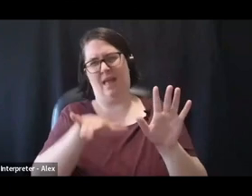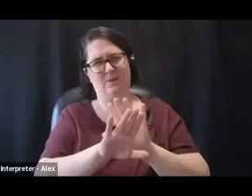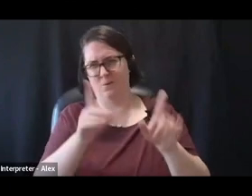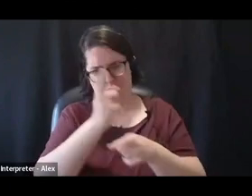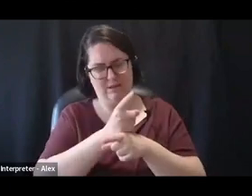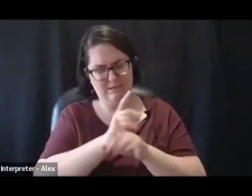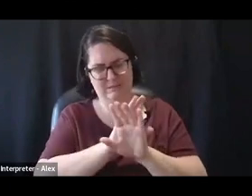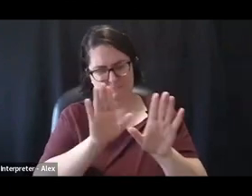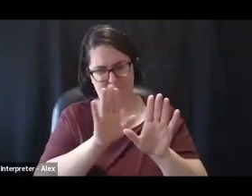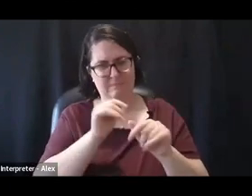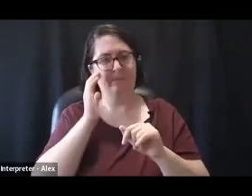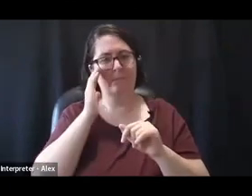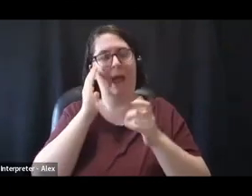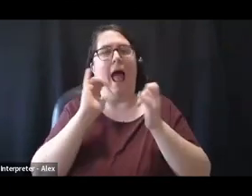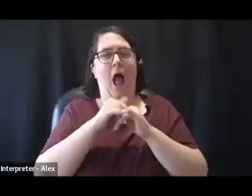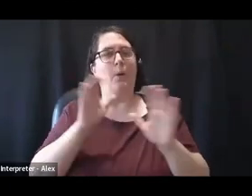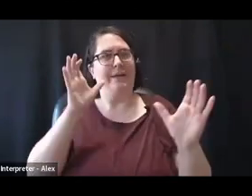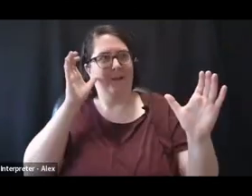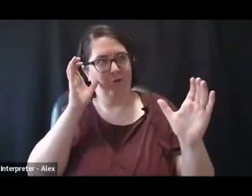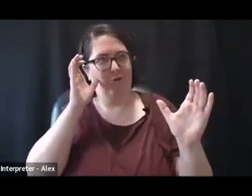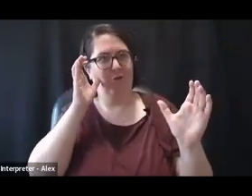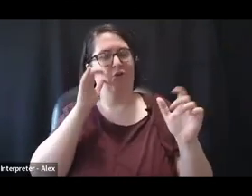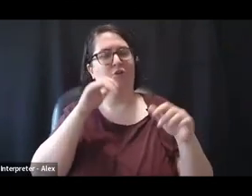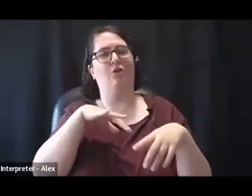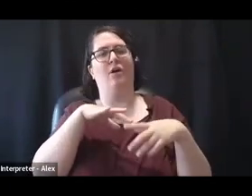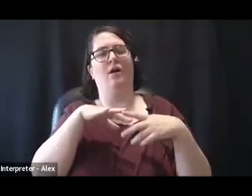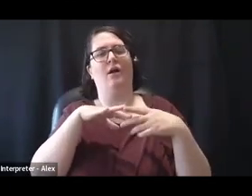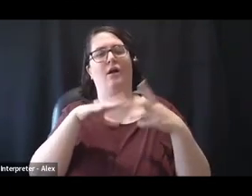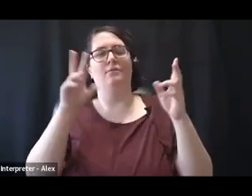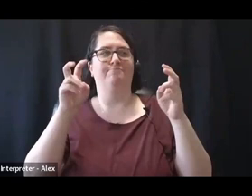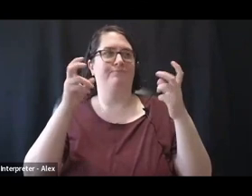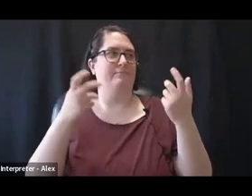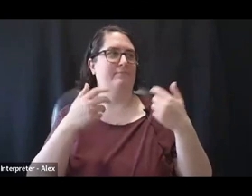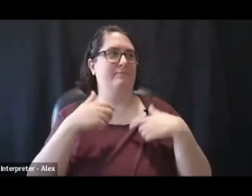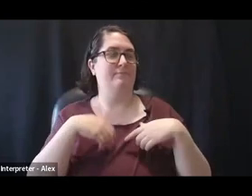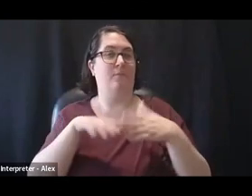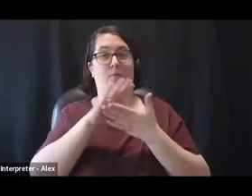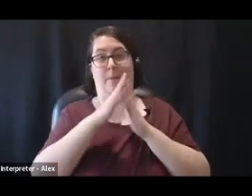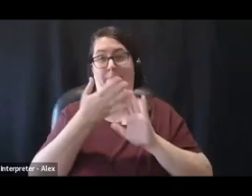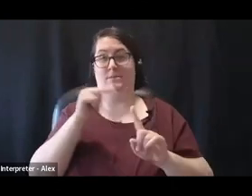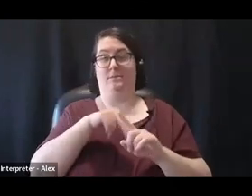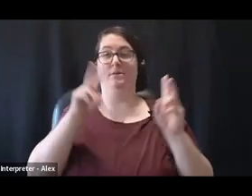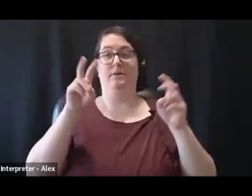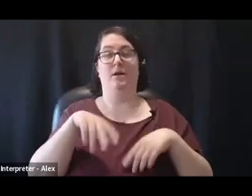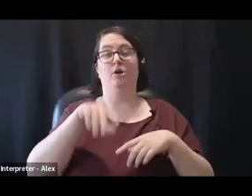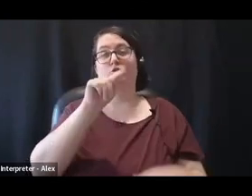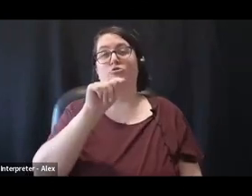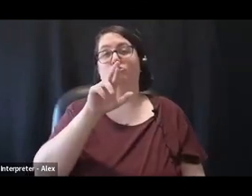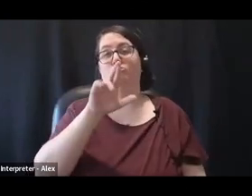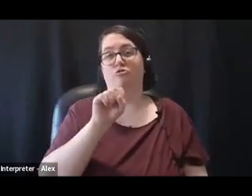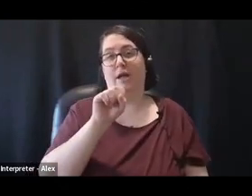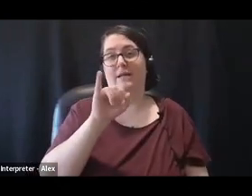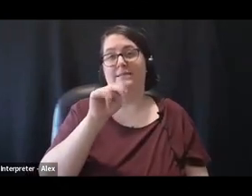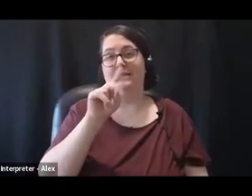that, that we're listening to the other side. And I love, we call it, from a peace studies perspective, we call it transcendental